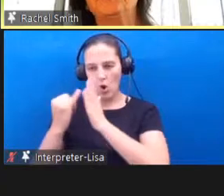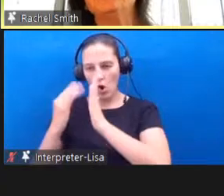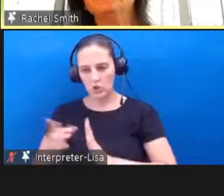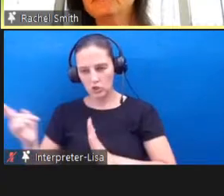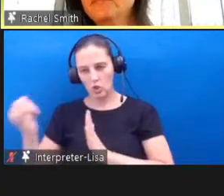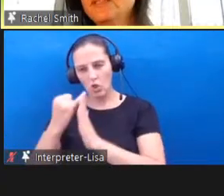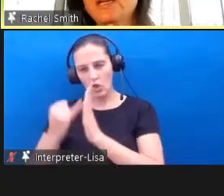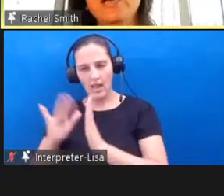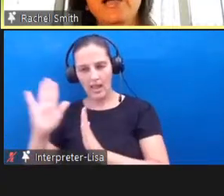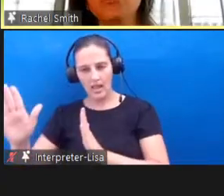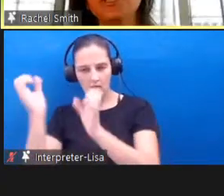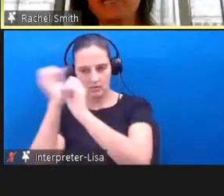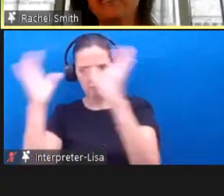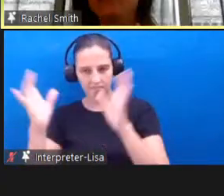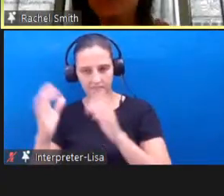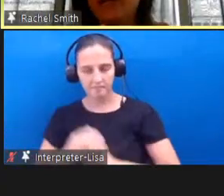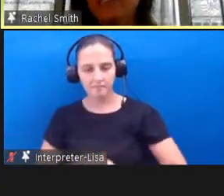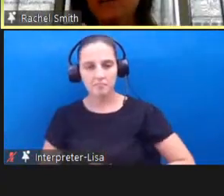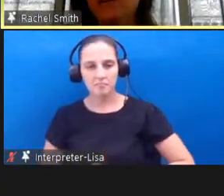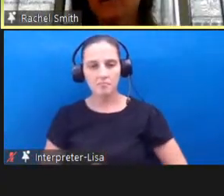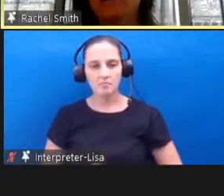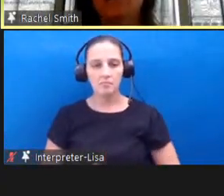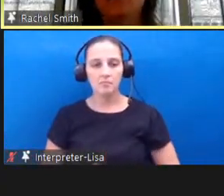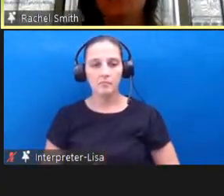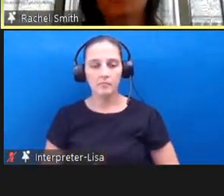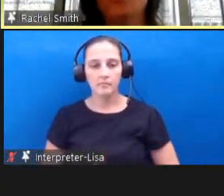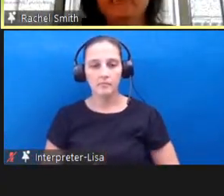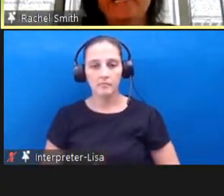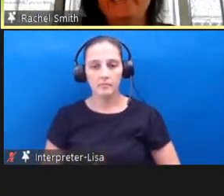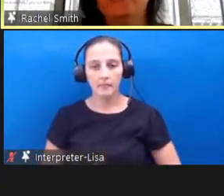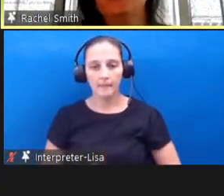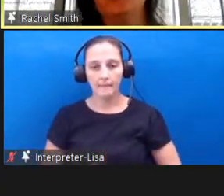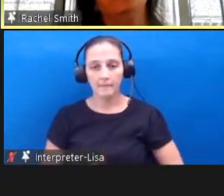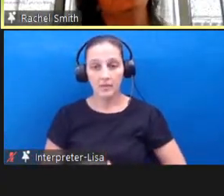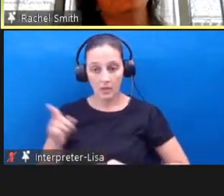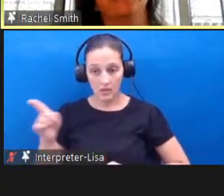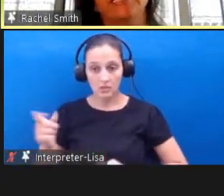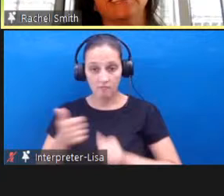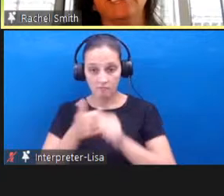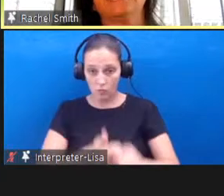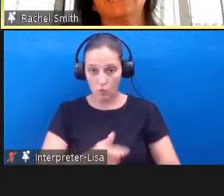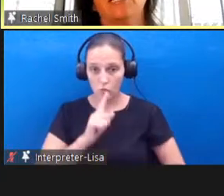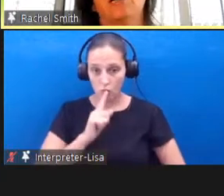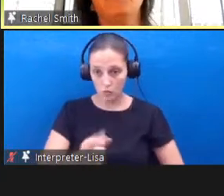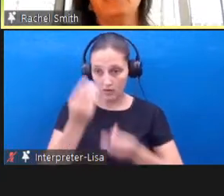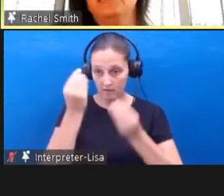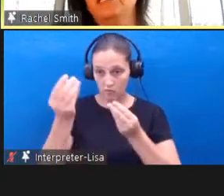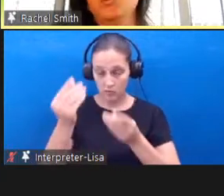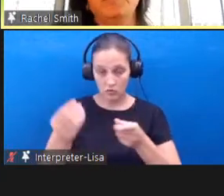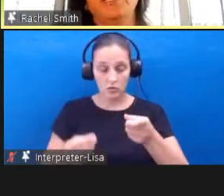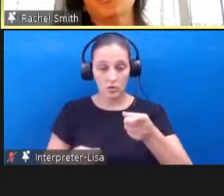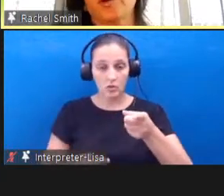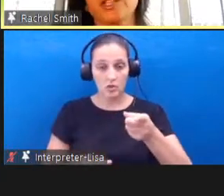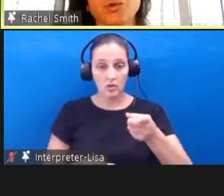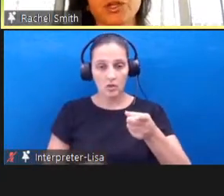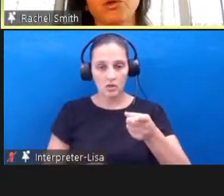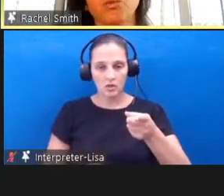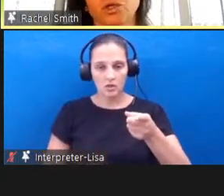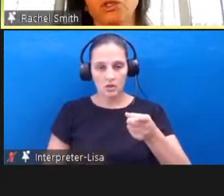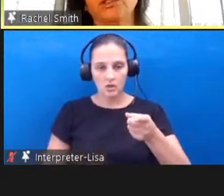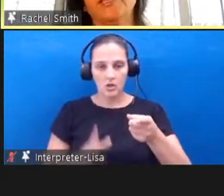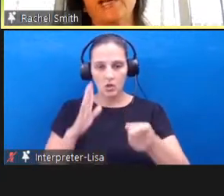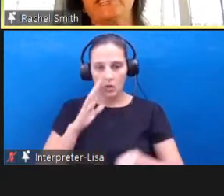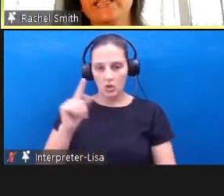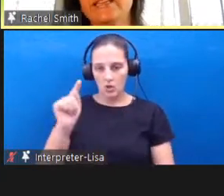exoplanet that was made. And they're based on real data. So in this case, this would be a